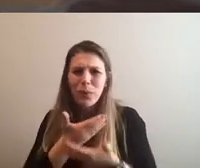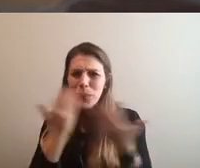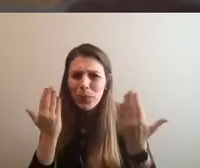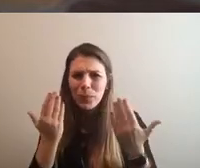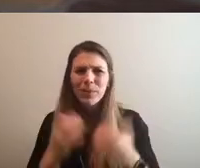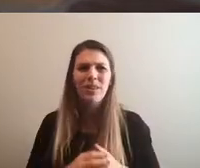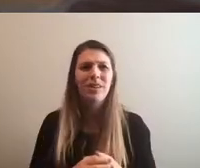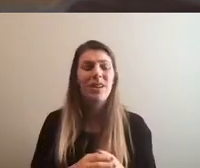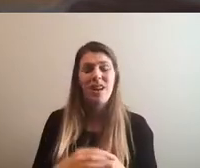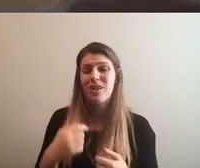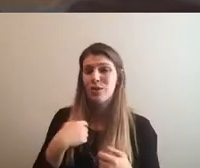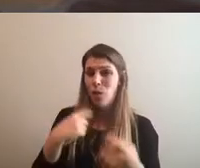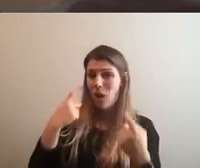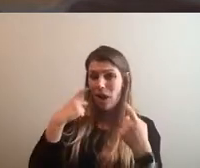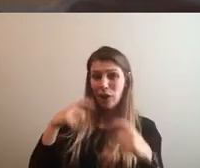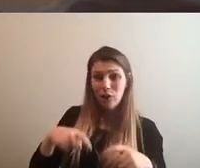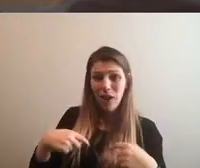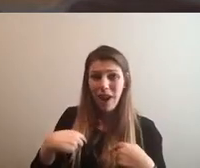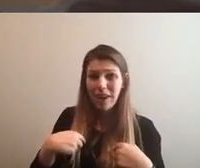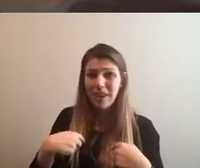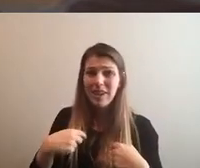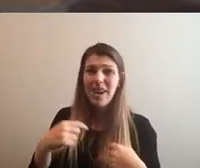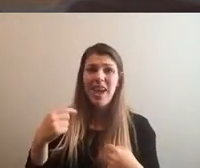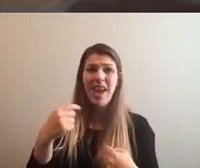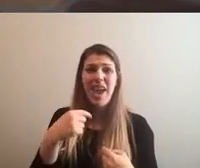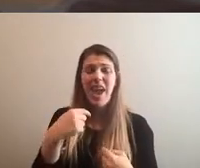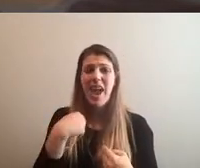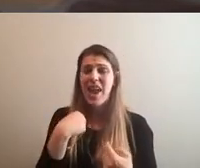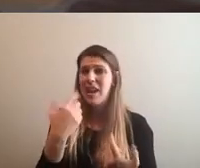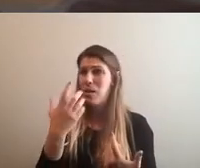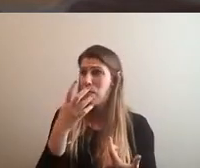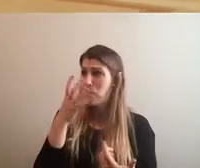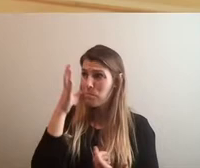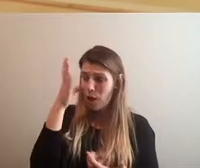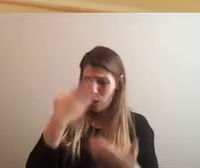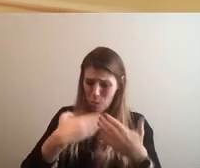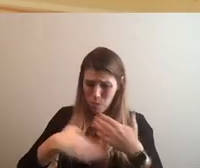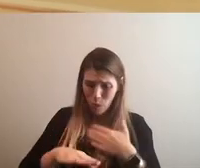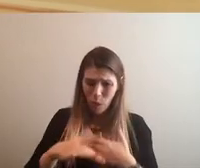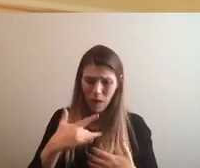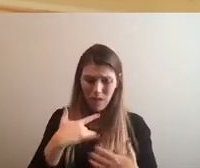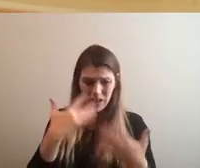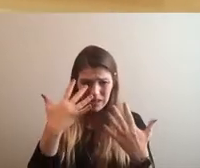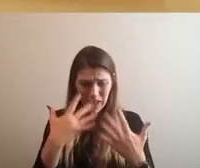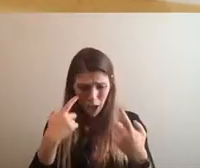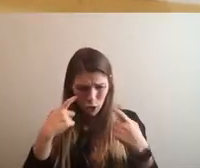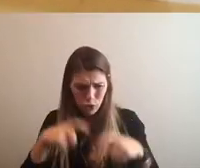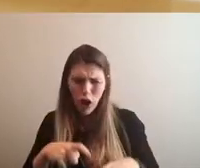I cried when she was born, and I don't want a parent to ever cry when their child is born.